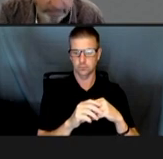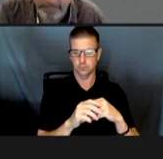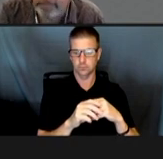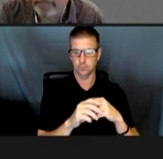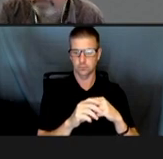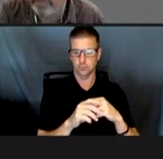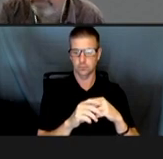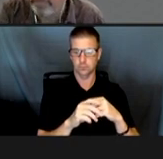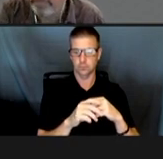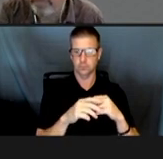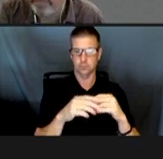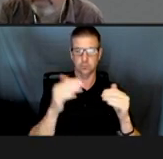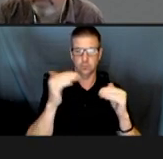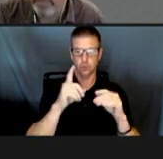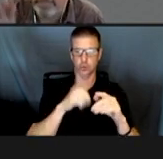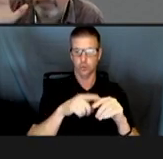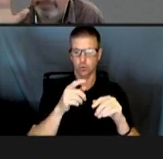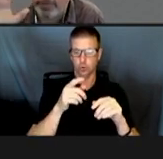Move to adjourn?